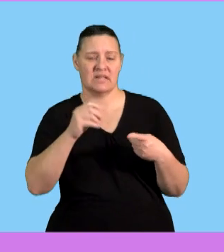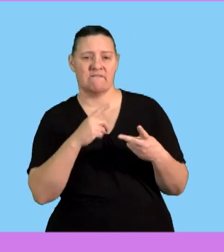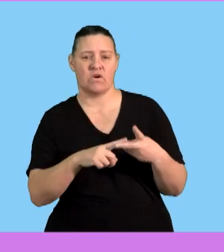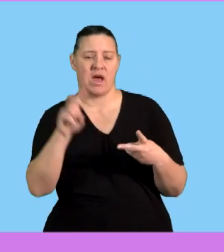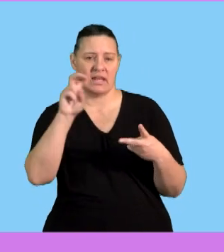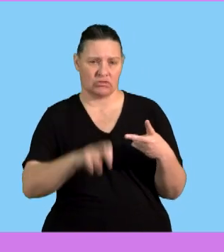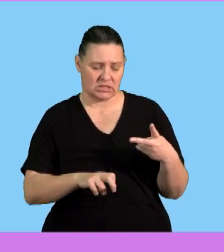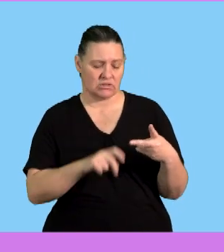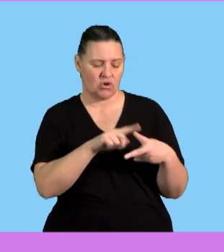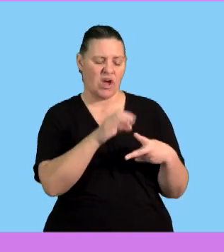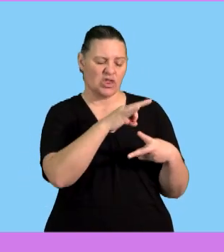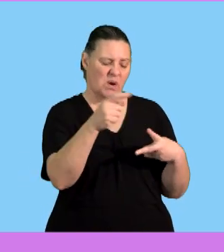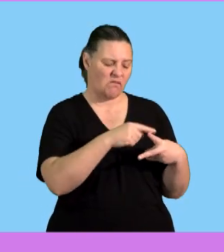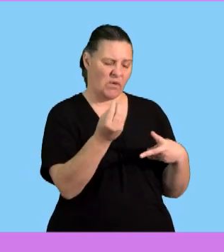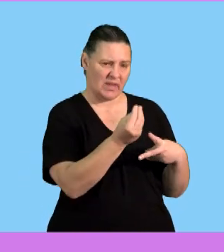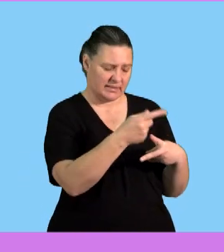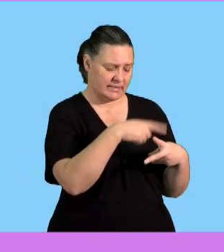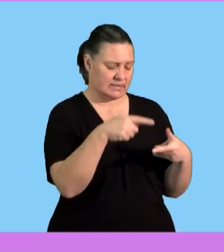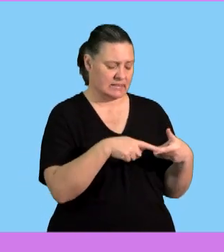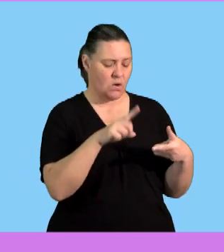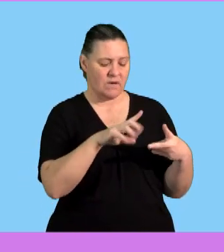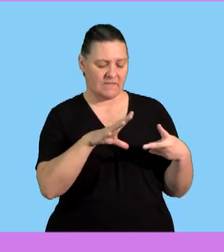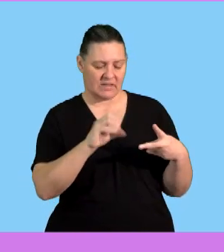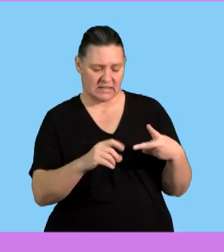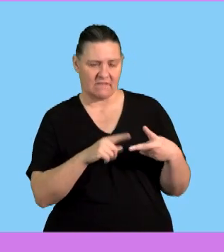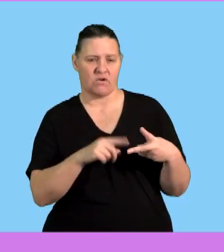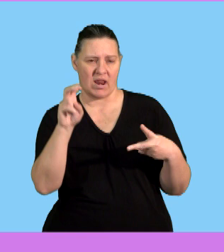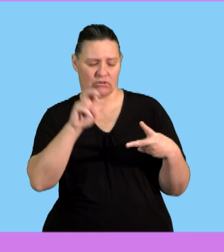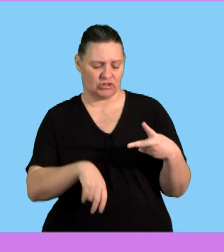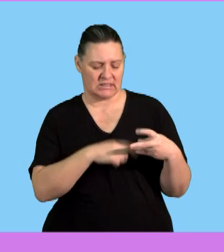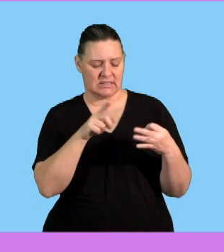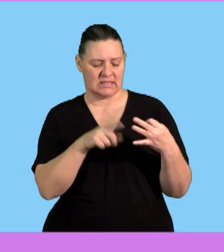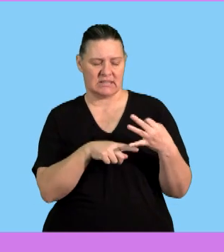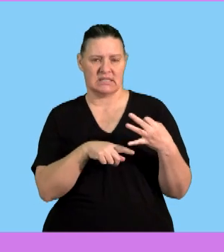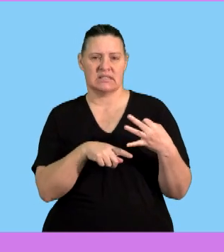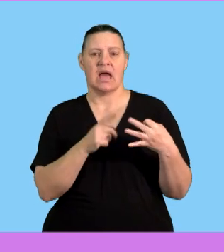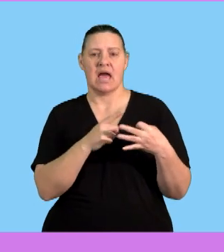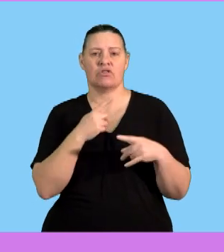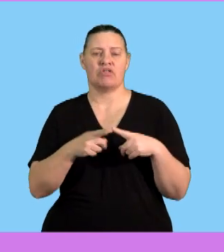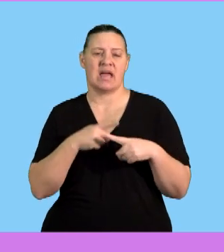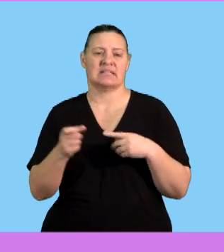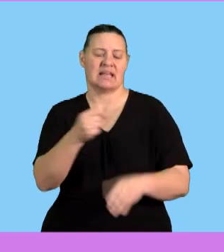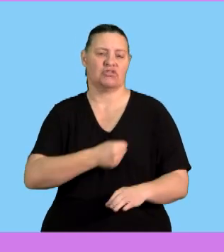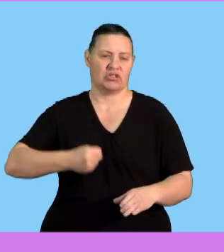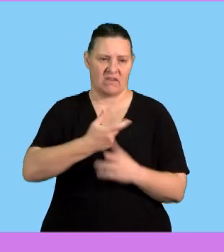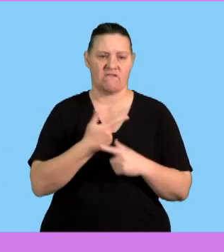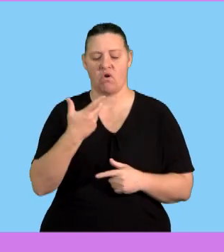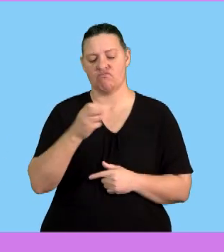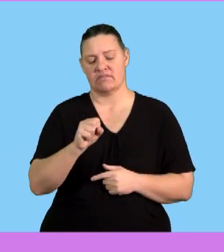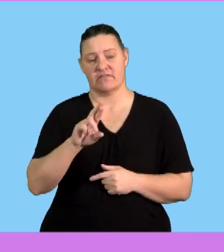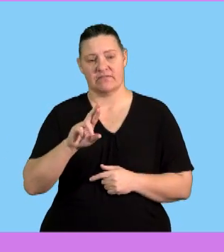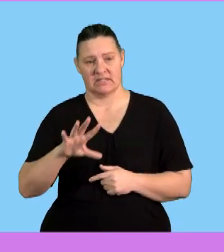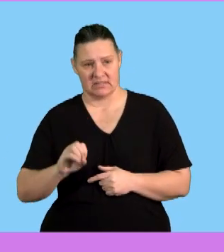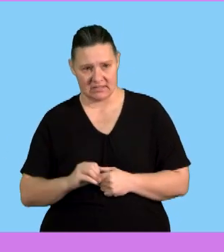so it's 300 on ingredients, 150 on electricity, and he rents a kitchen for